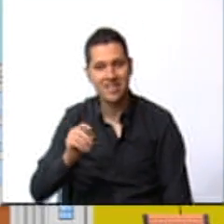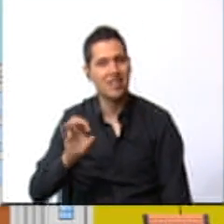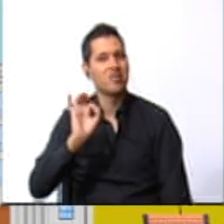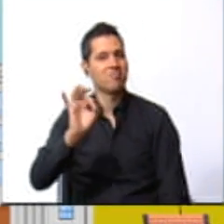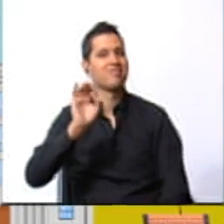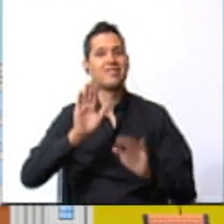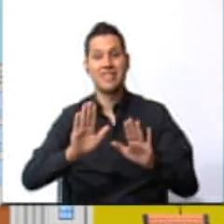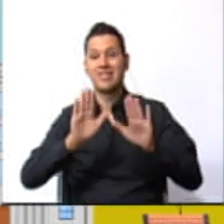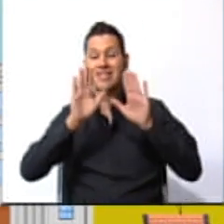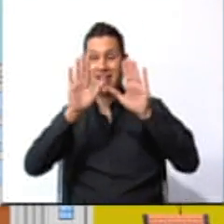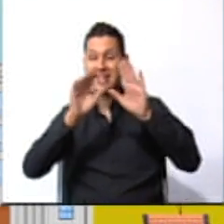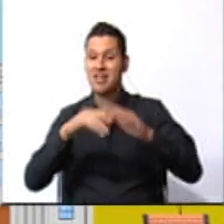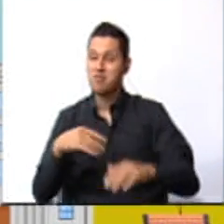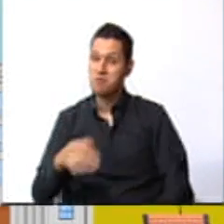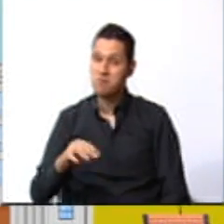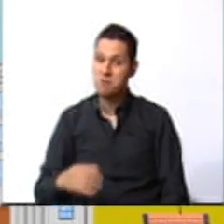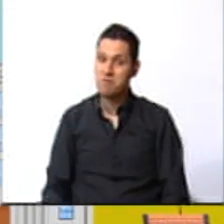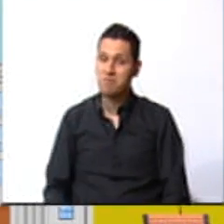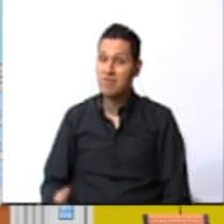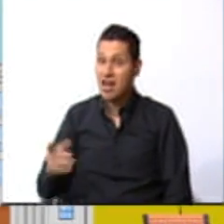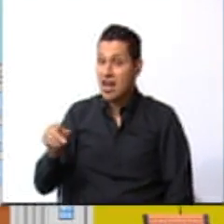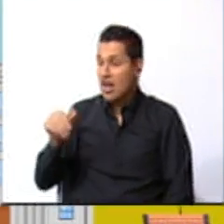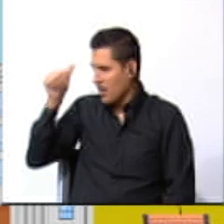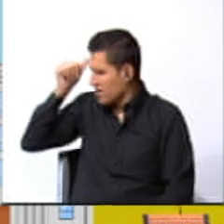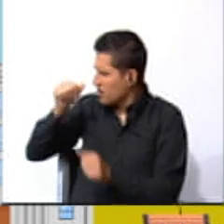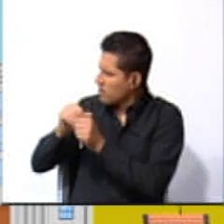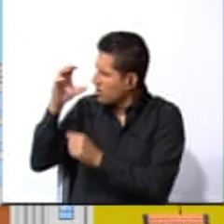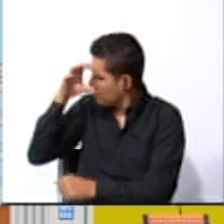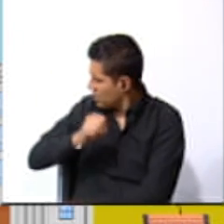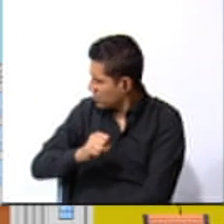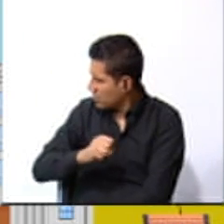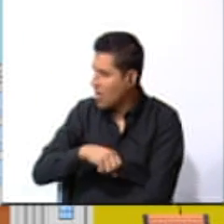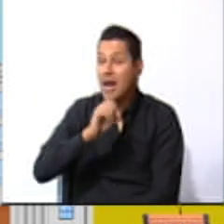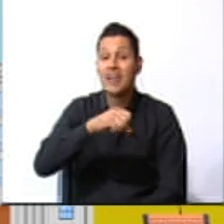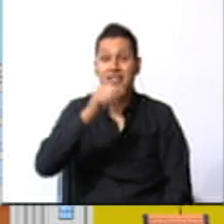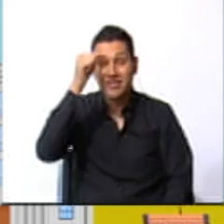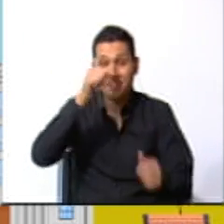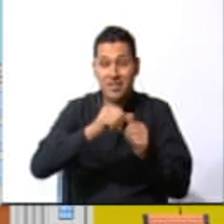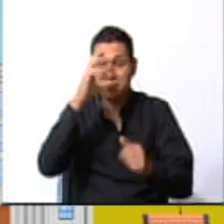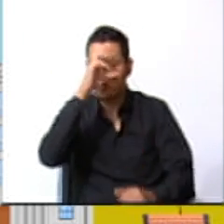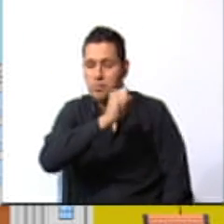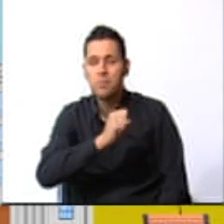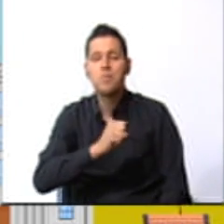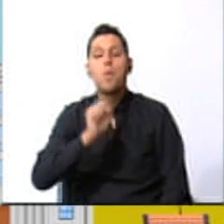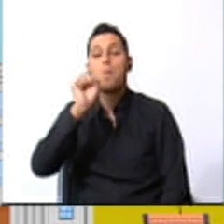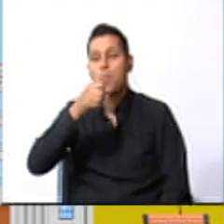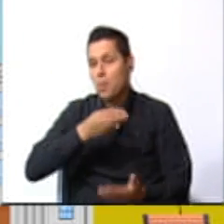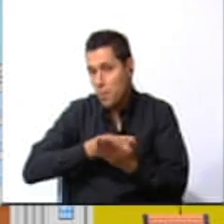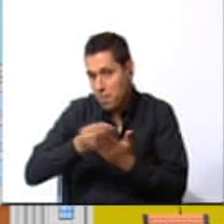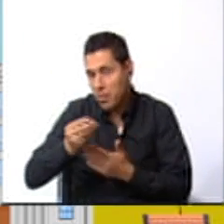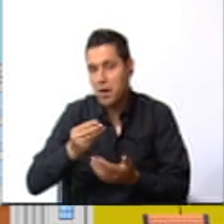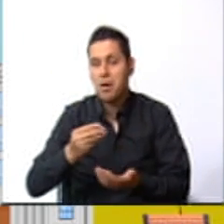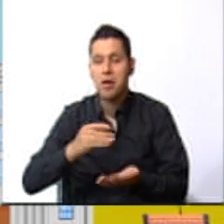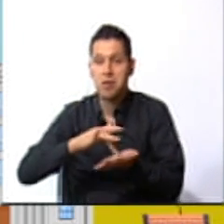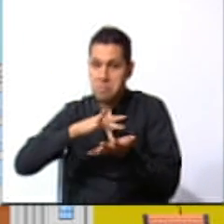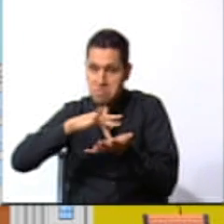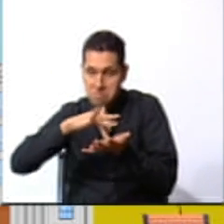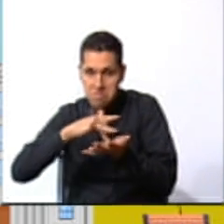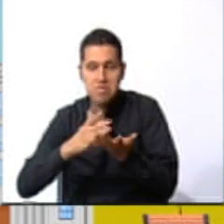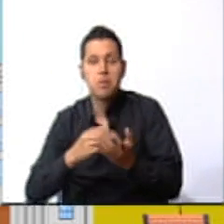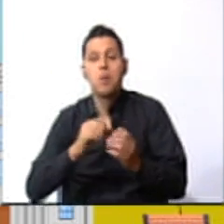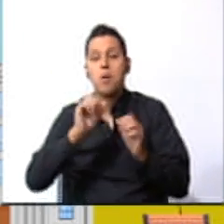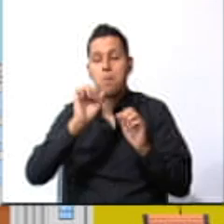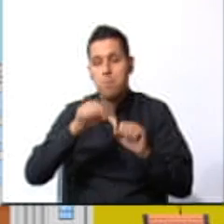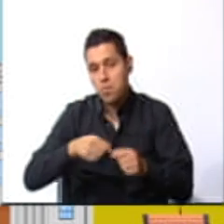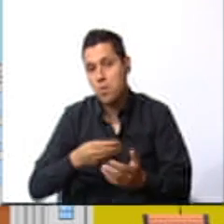about the riddle? Do you remember? Oh, yes, teacher. You can buy medicines. You can buy alcohol.